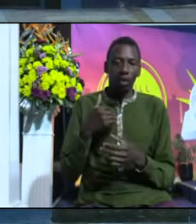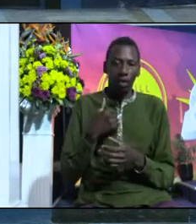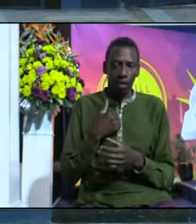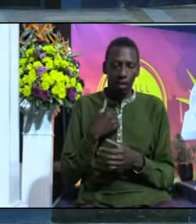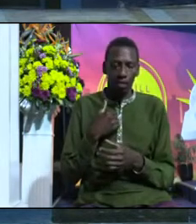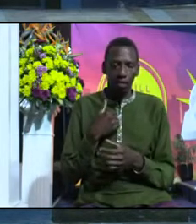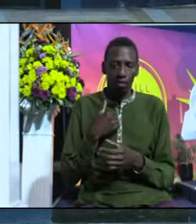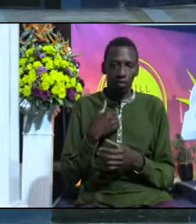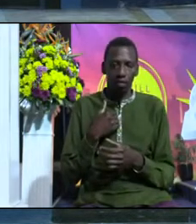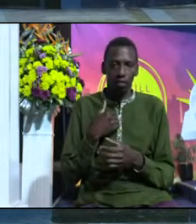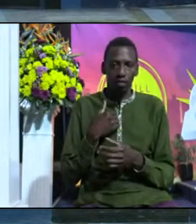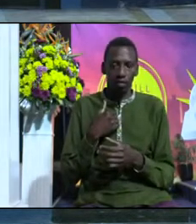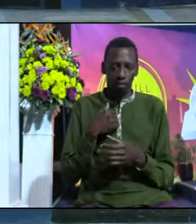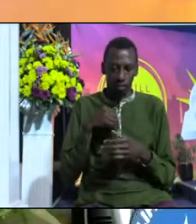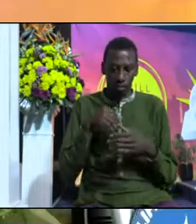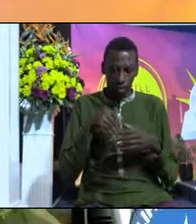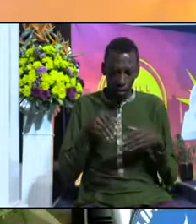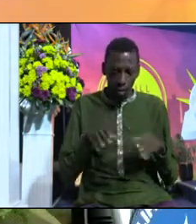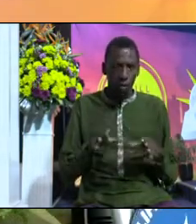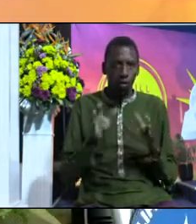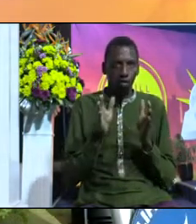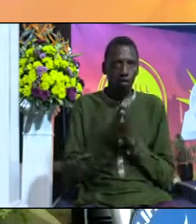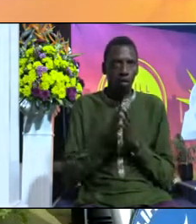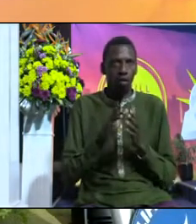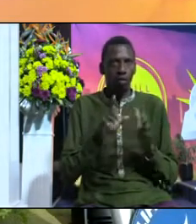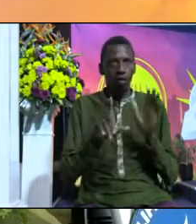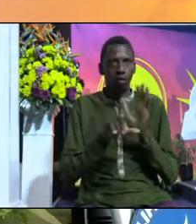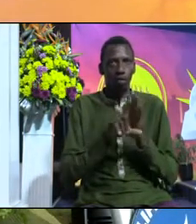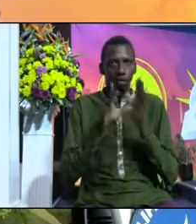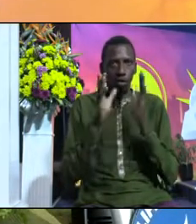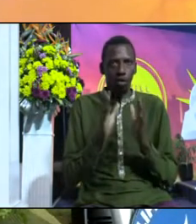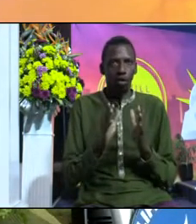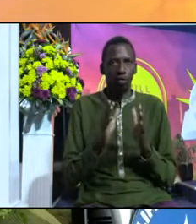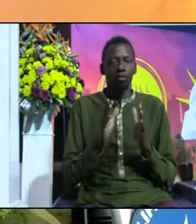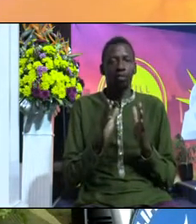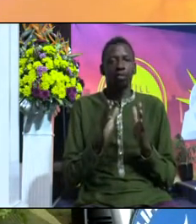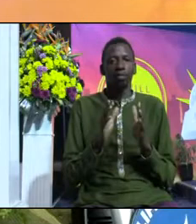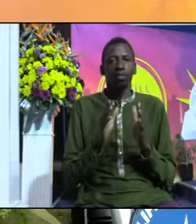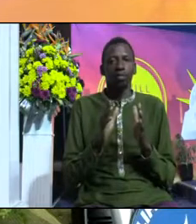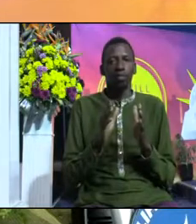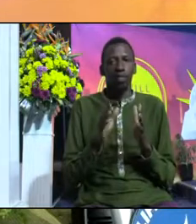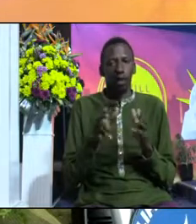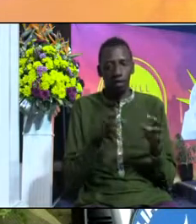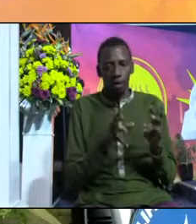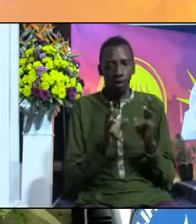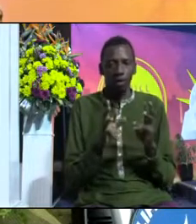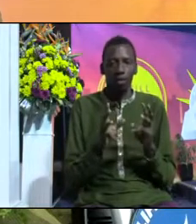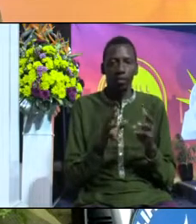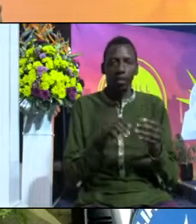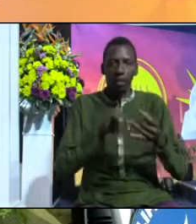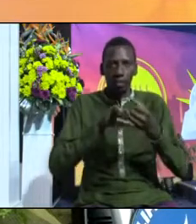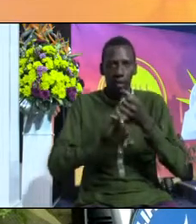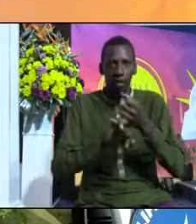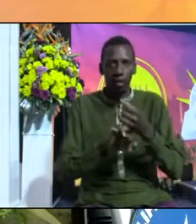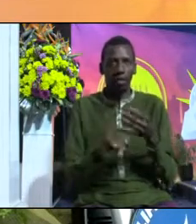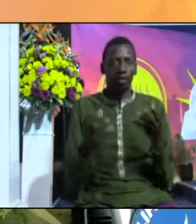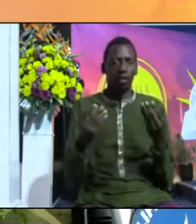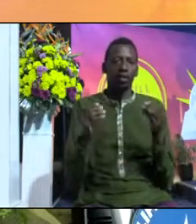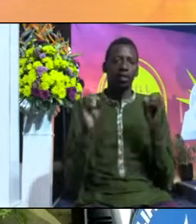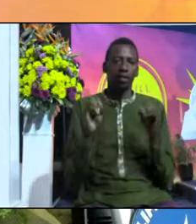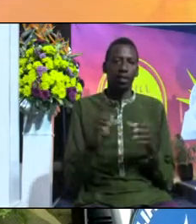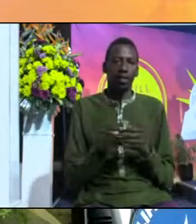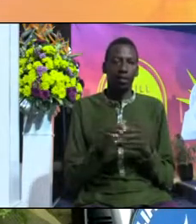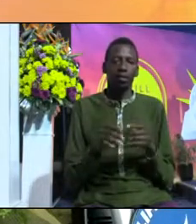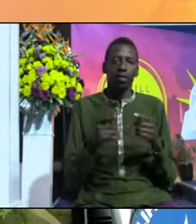inborn lawyer mentality. They know how to argue. So I tell you, marriage is not easy.